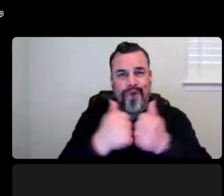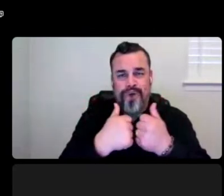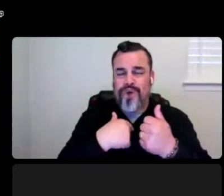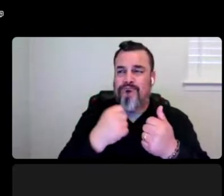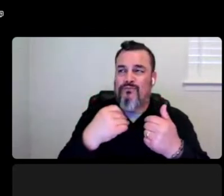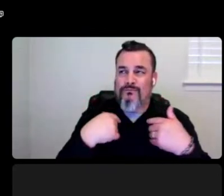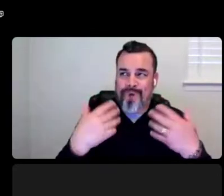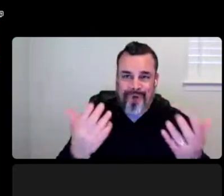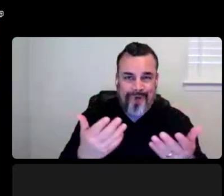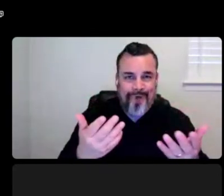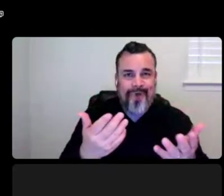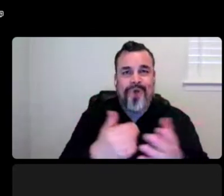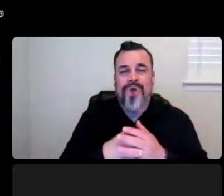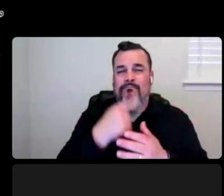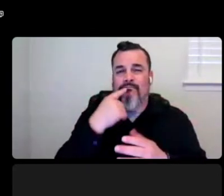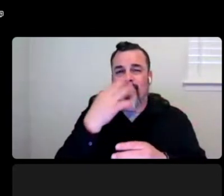am